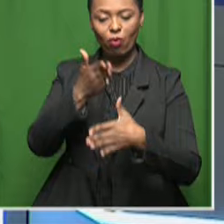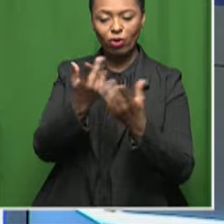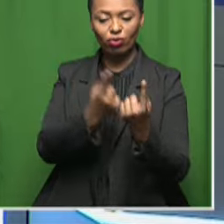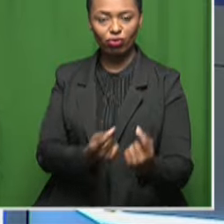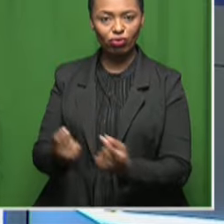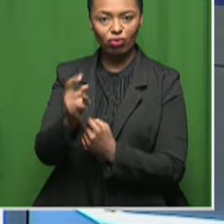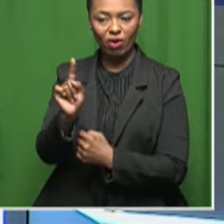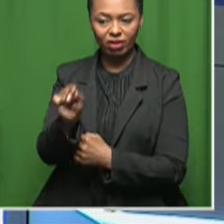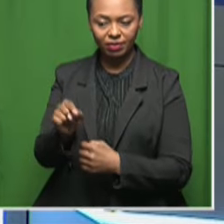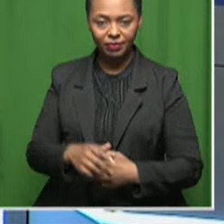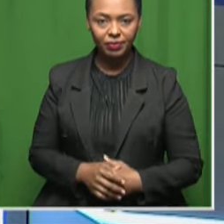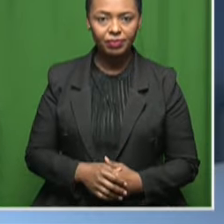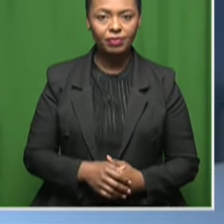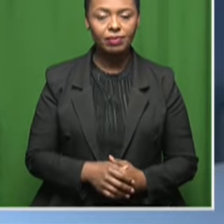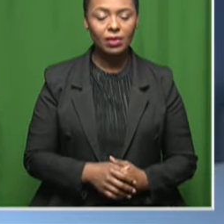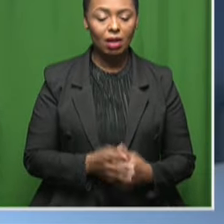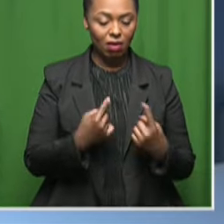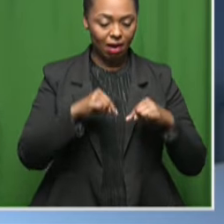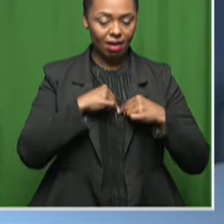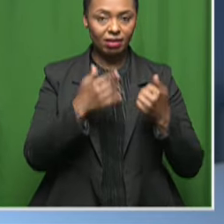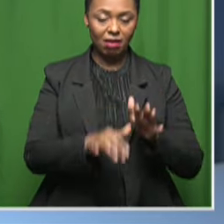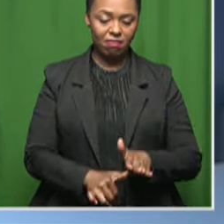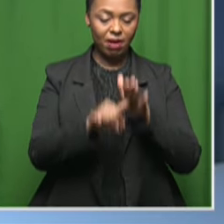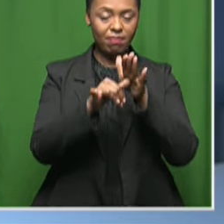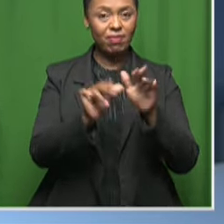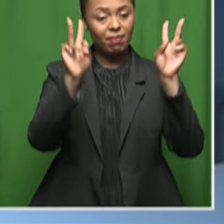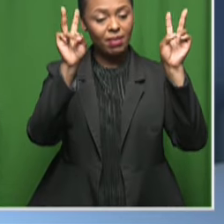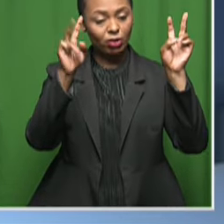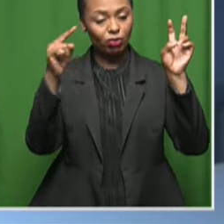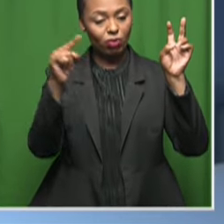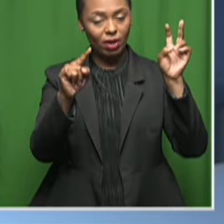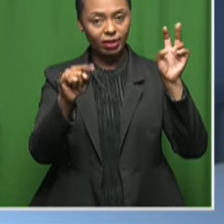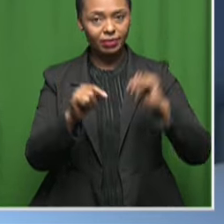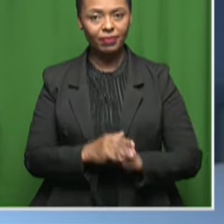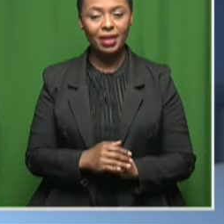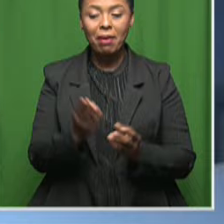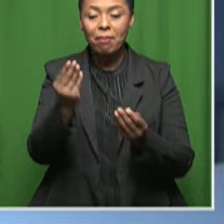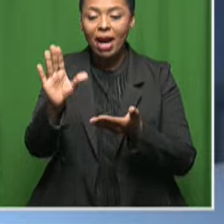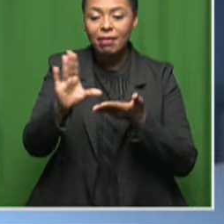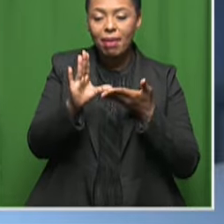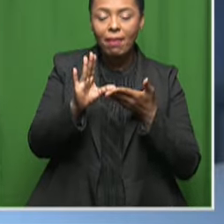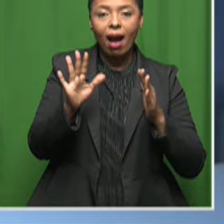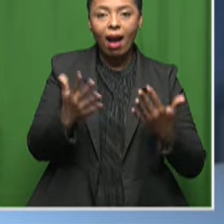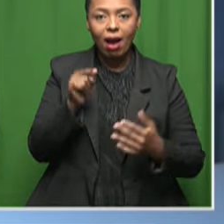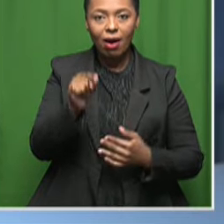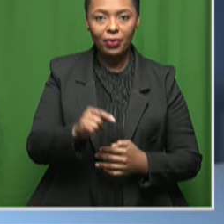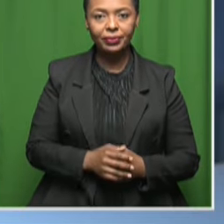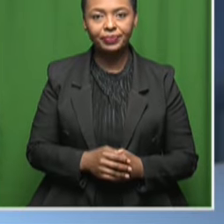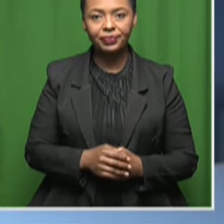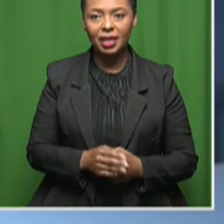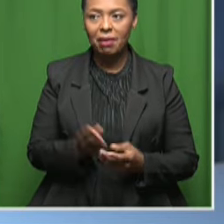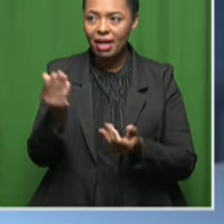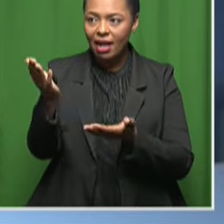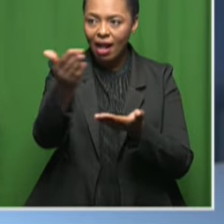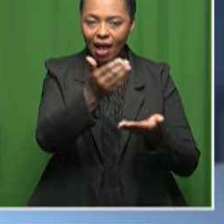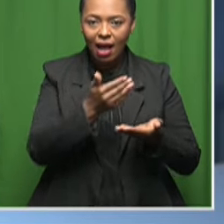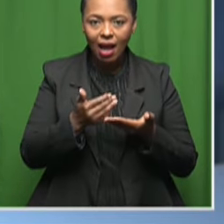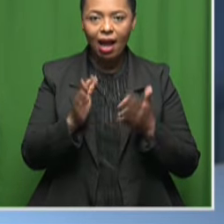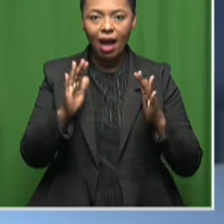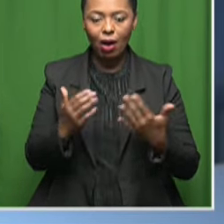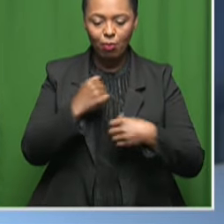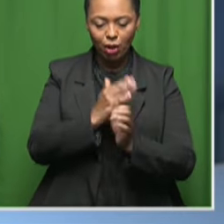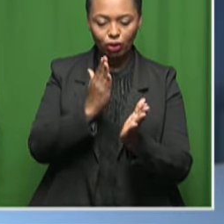doing? So I think for us, the critical issue is how do you get money to move towards adding value to